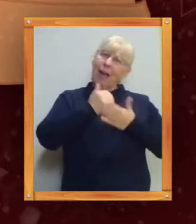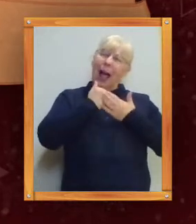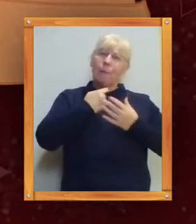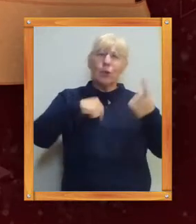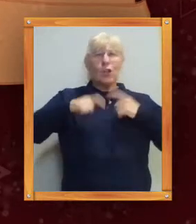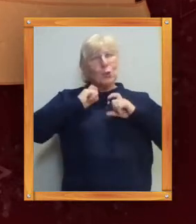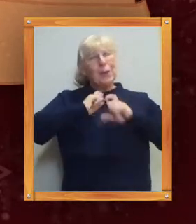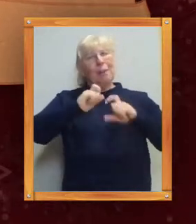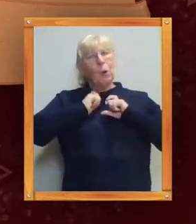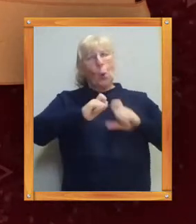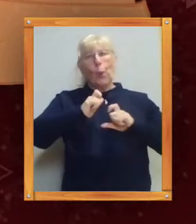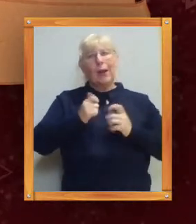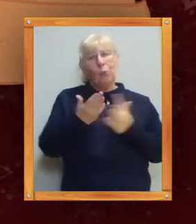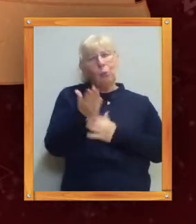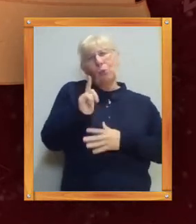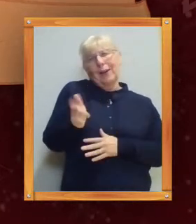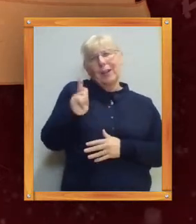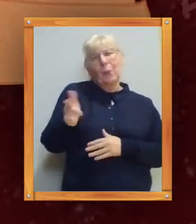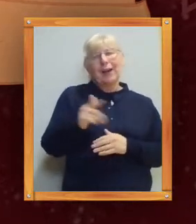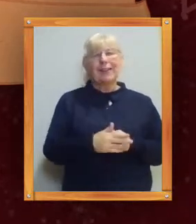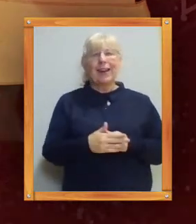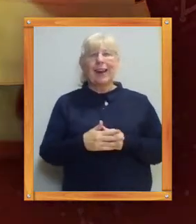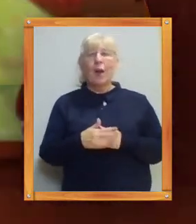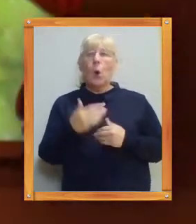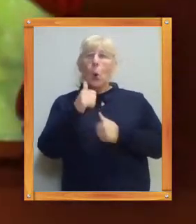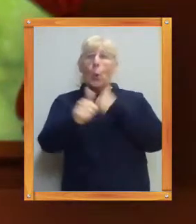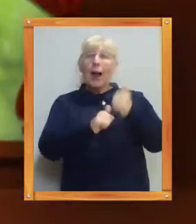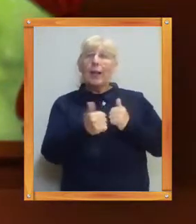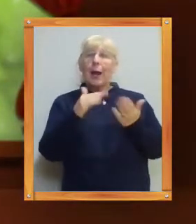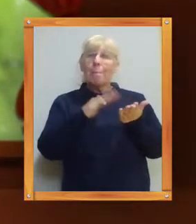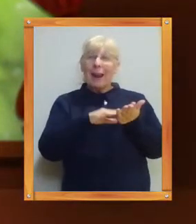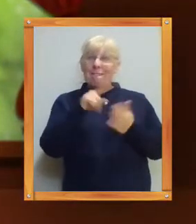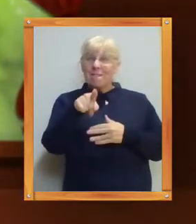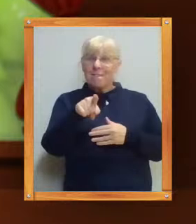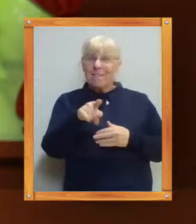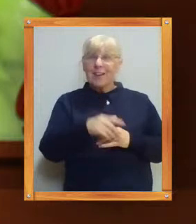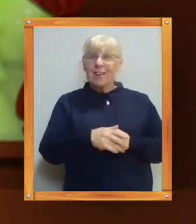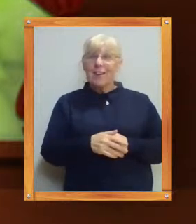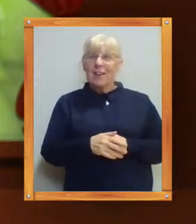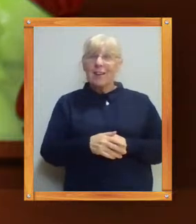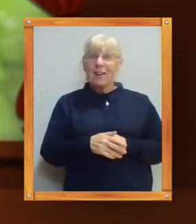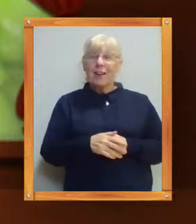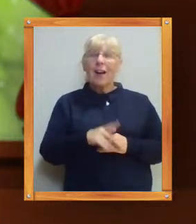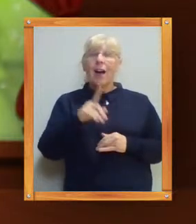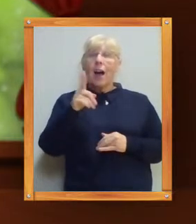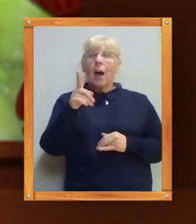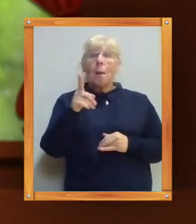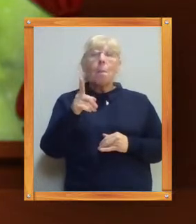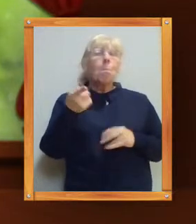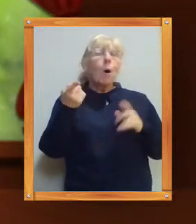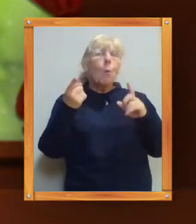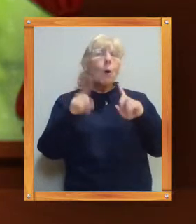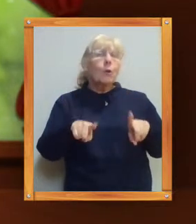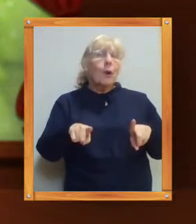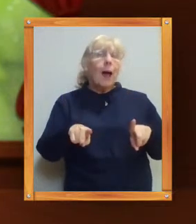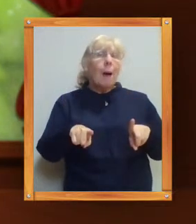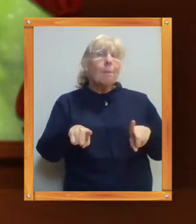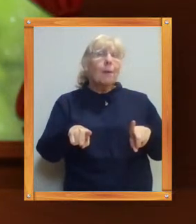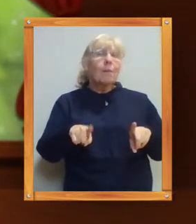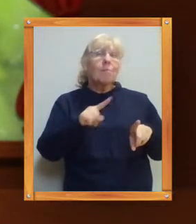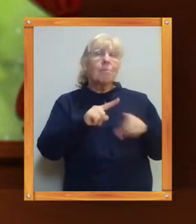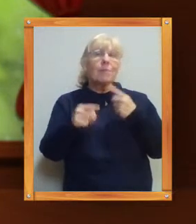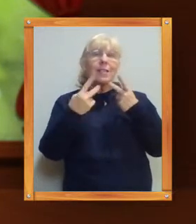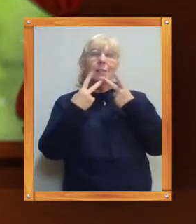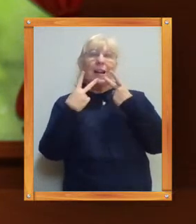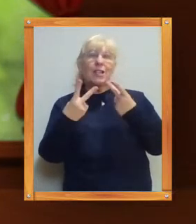And I'll tell you what we're going to do better than that. We're going to send right now a very special visitor round to your